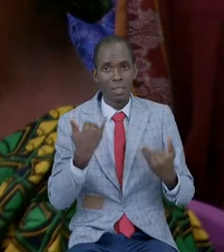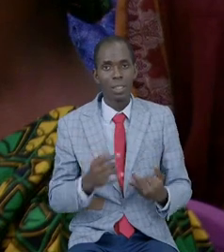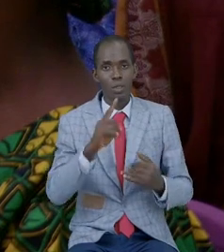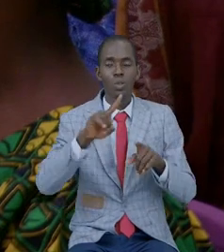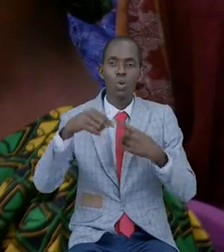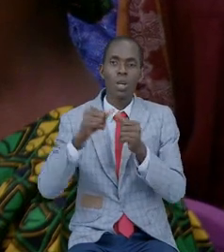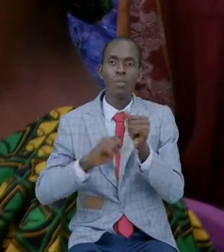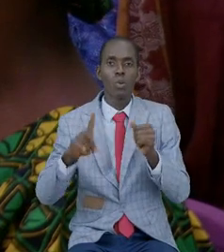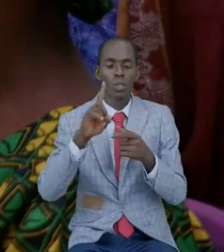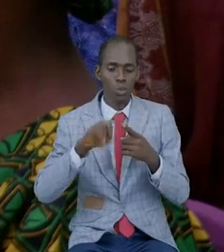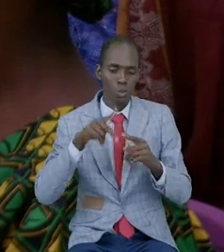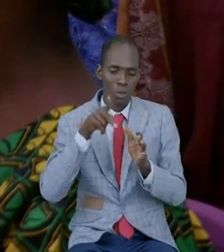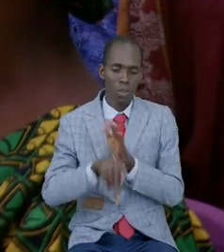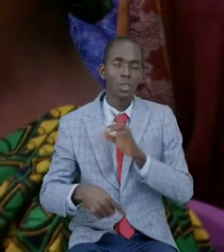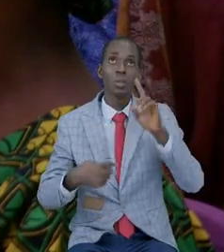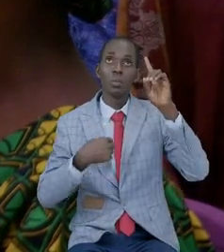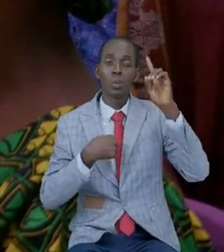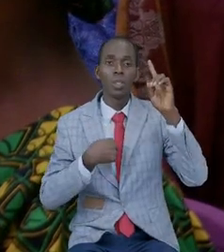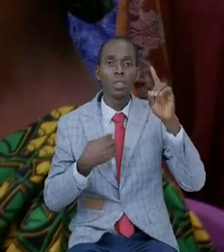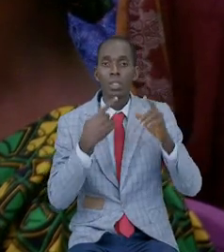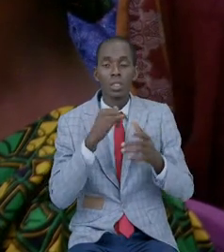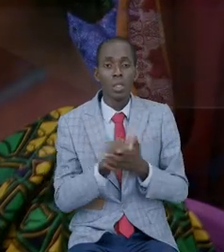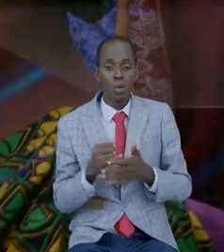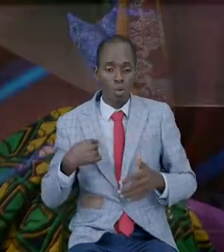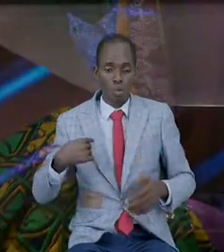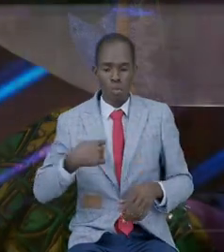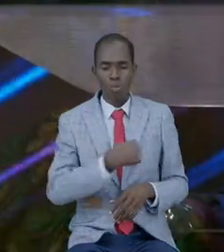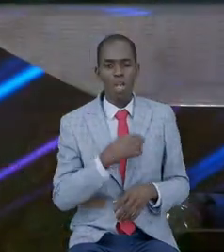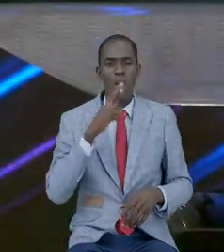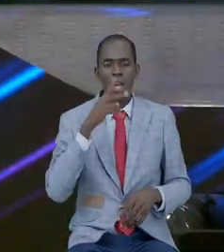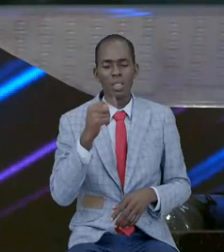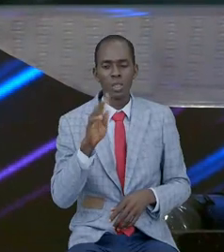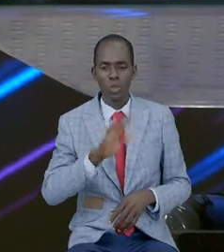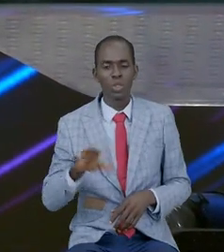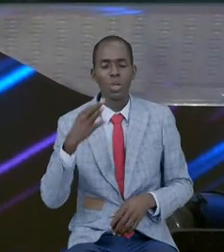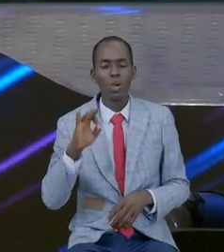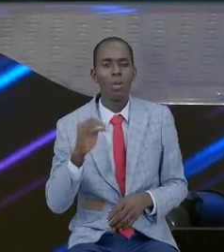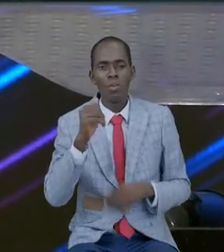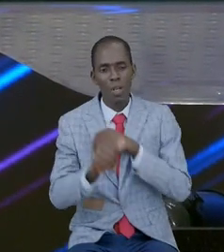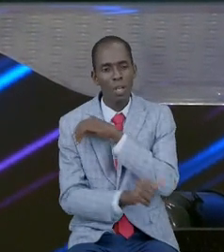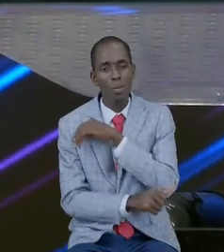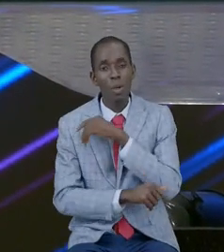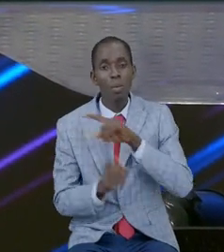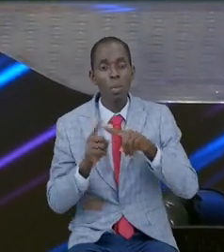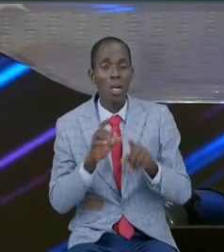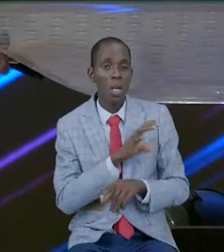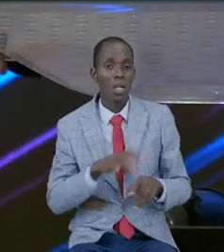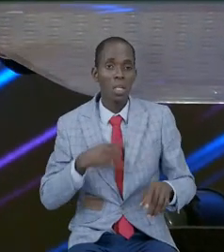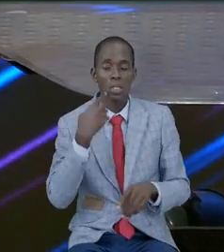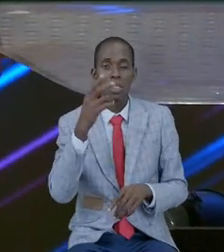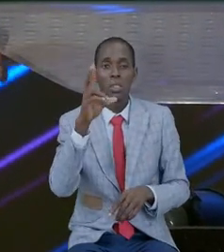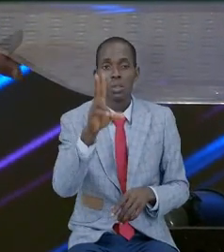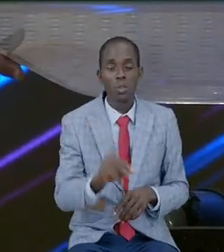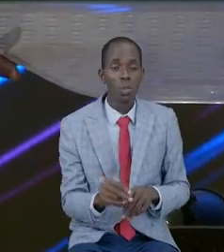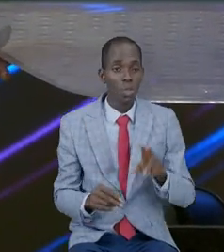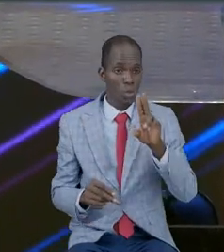gospel to kill you we are the children of abraham said no that would descend when the sons of god he said